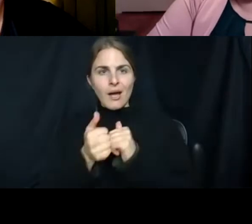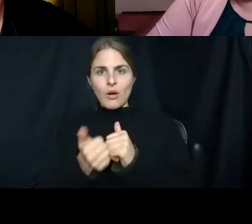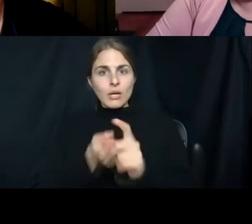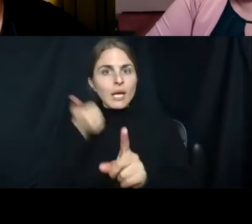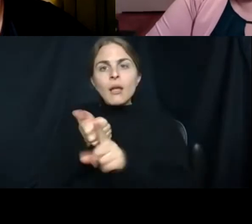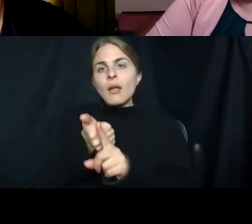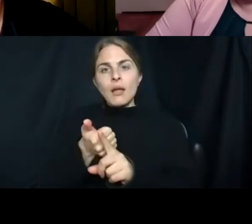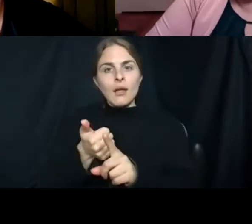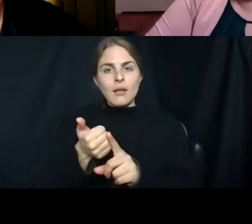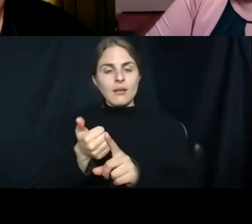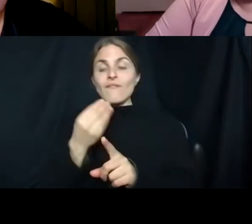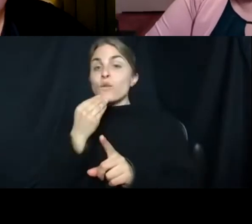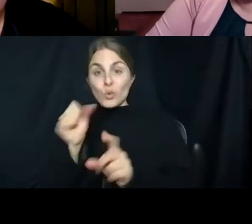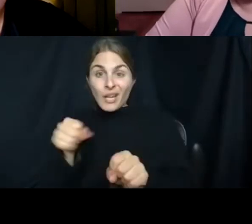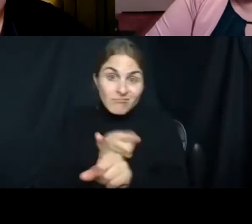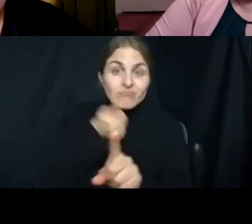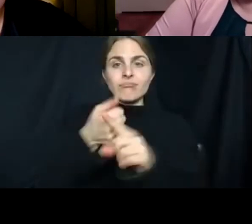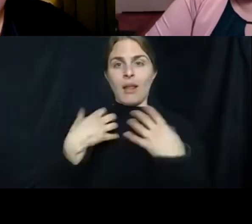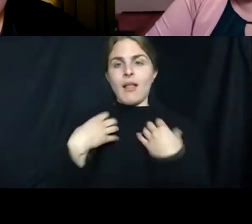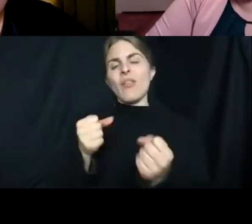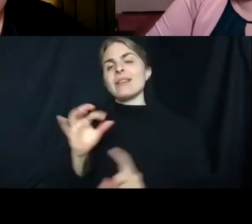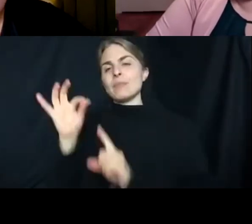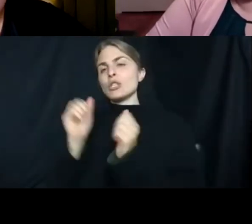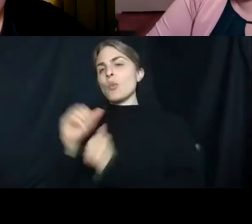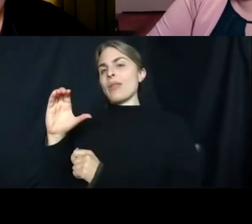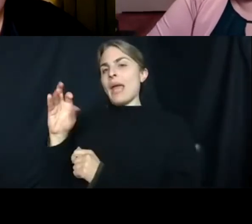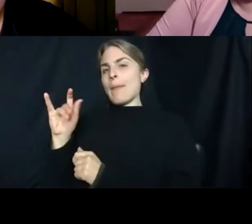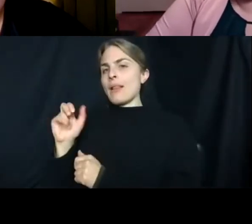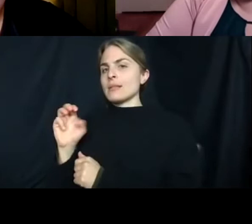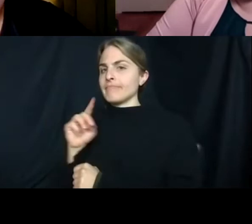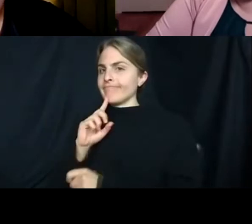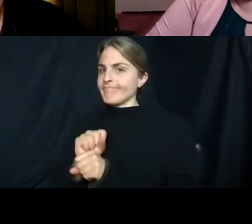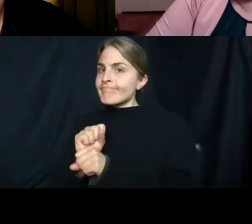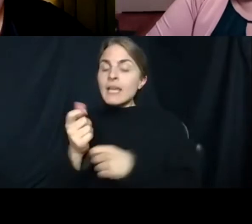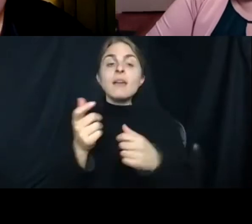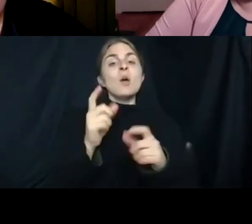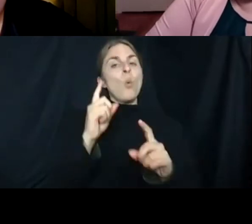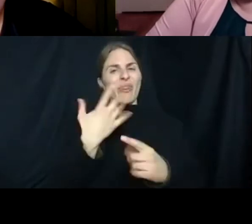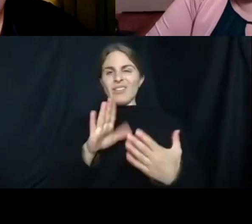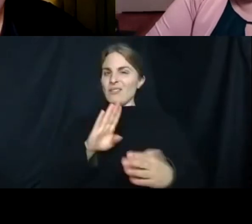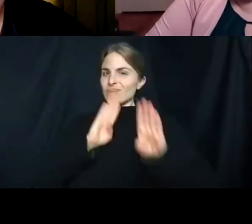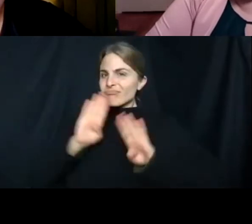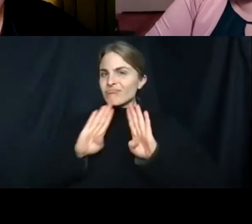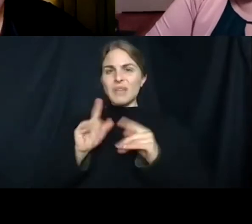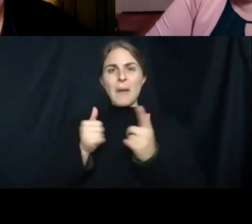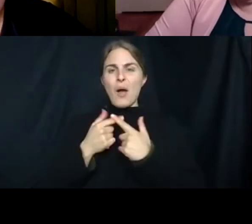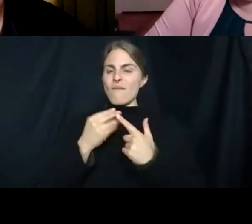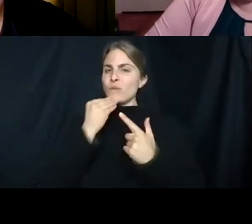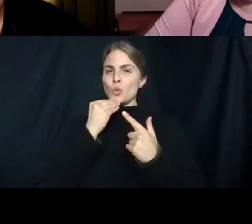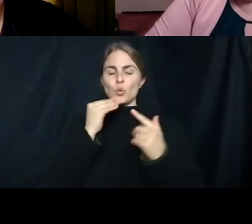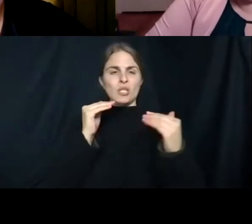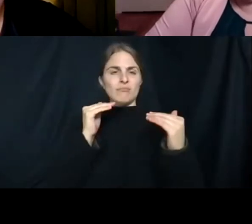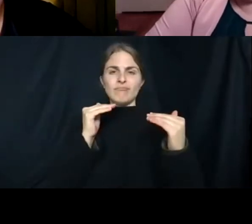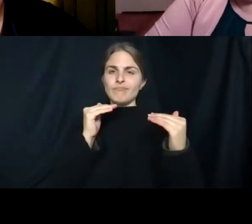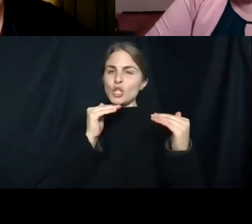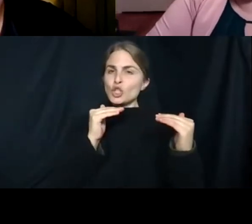food can have on health, especially within the context of capitalism. Something that frustrates me a lot about food justice